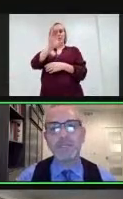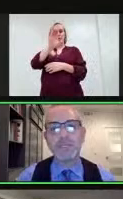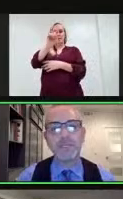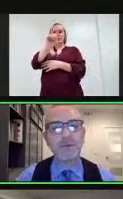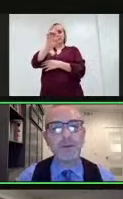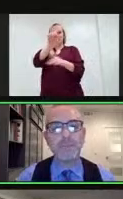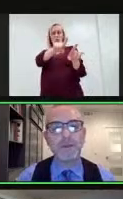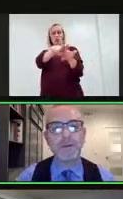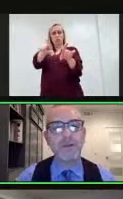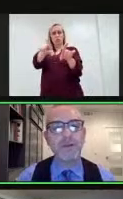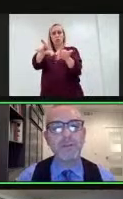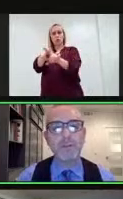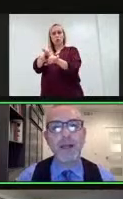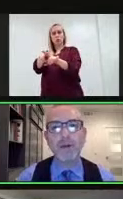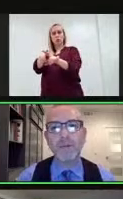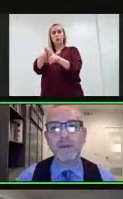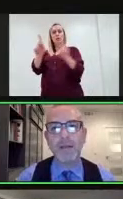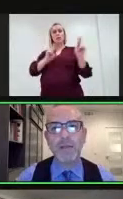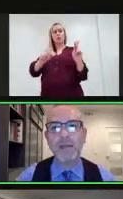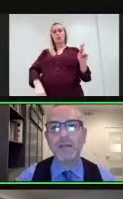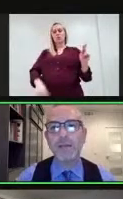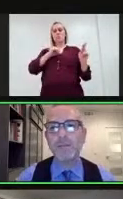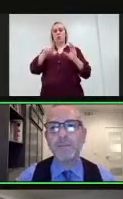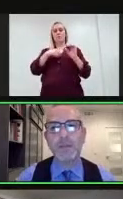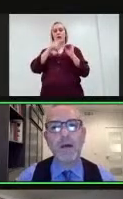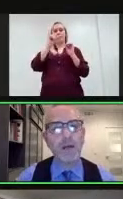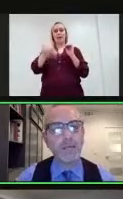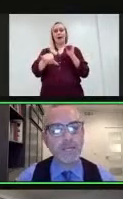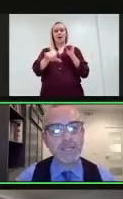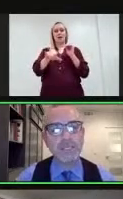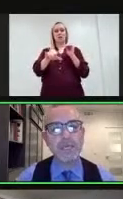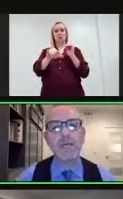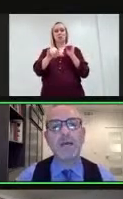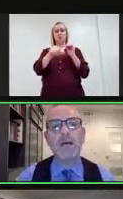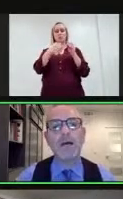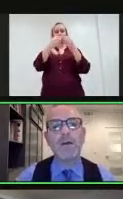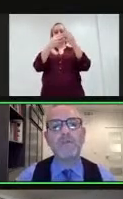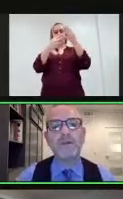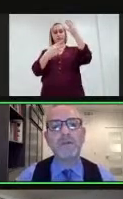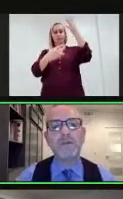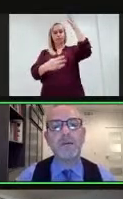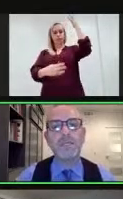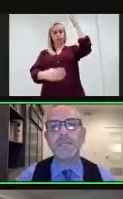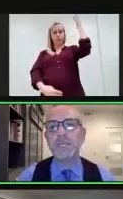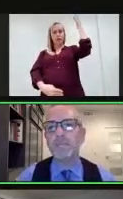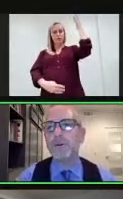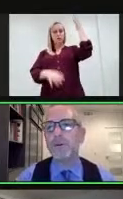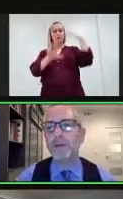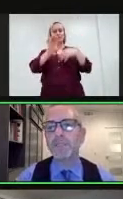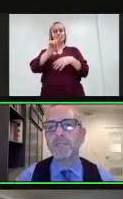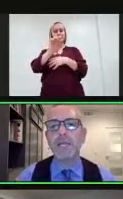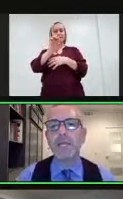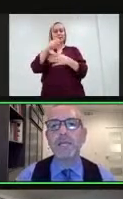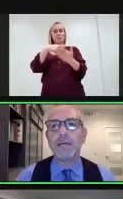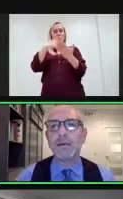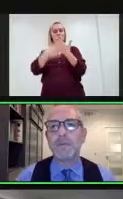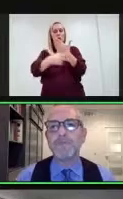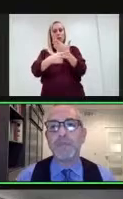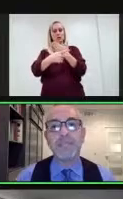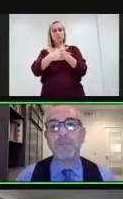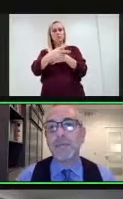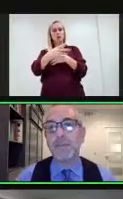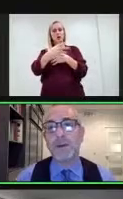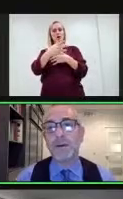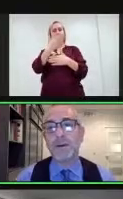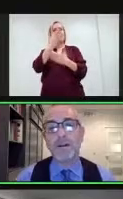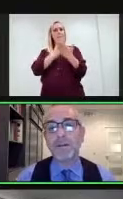also, people are incredibly proud of it around that, with a long list of CTE programs. And